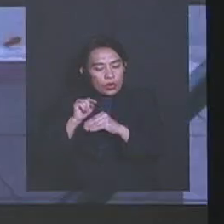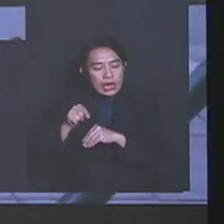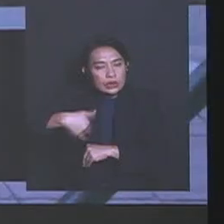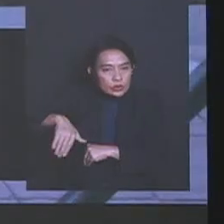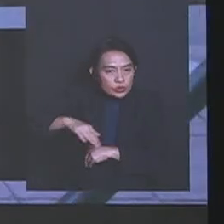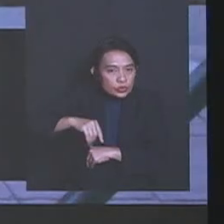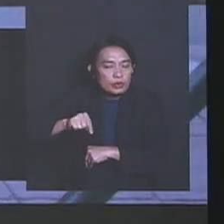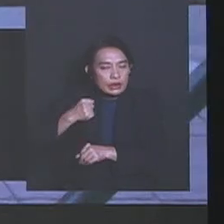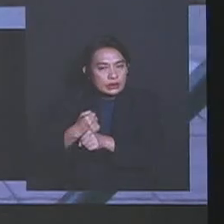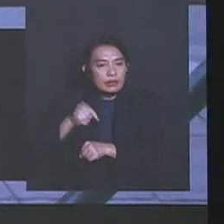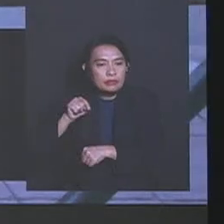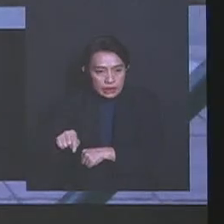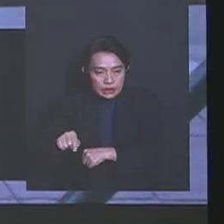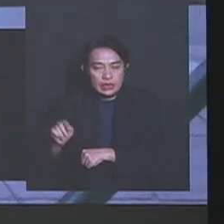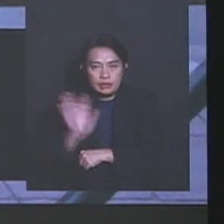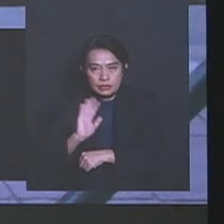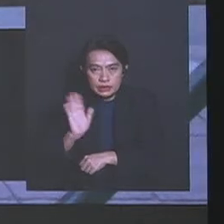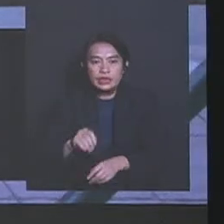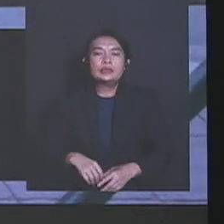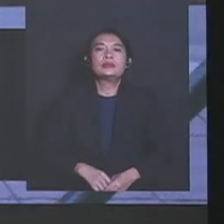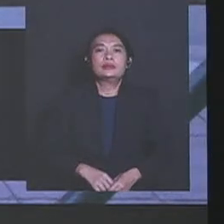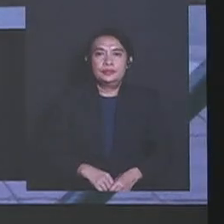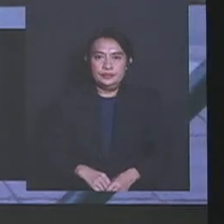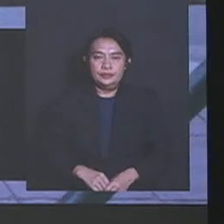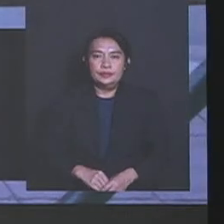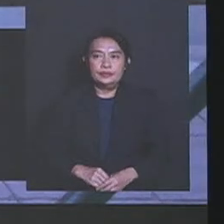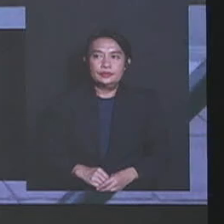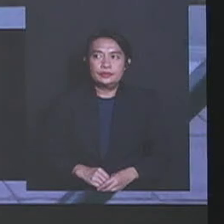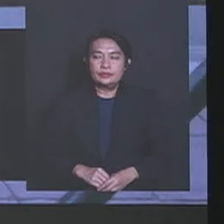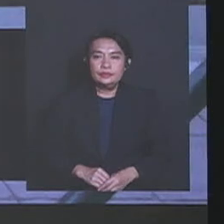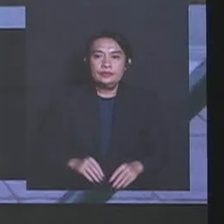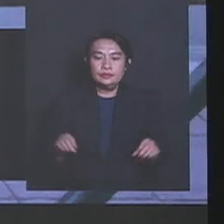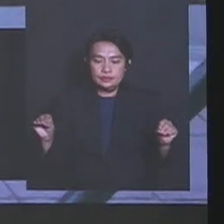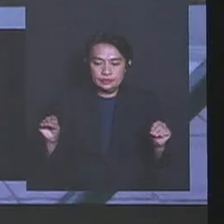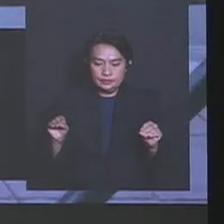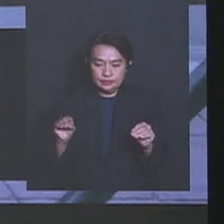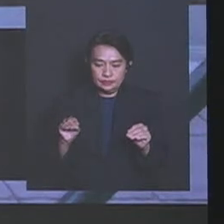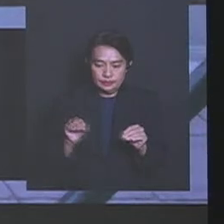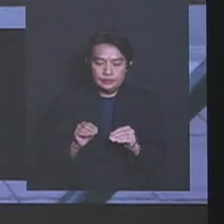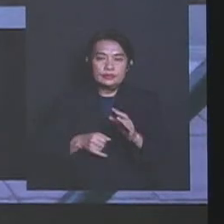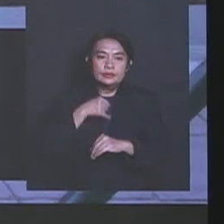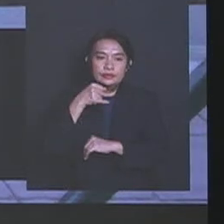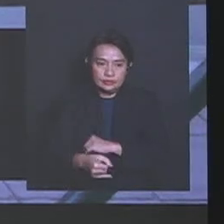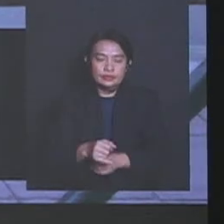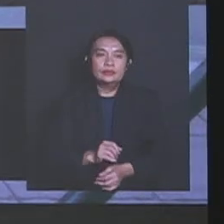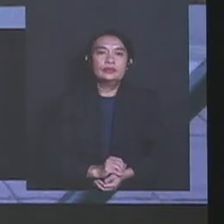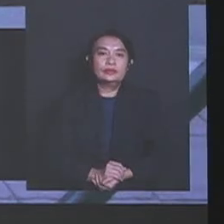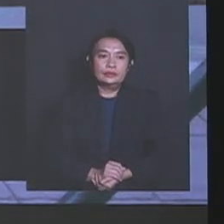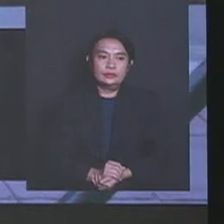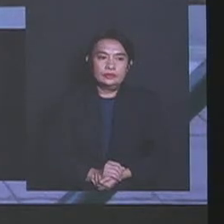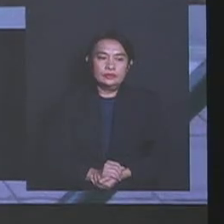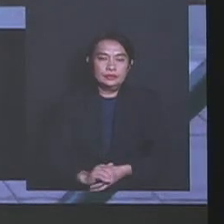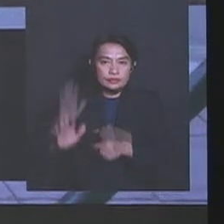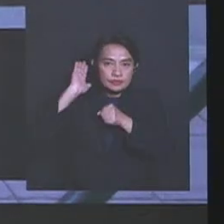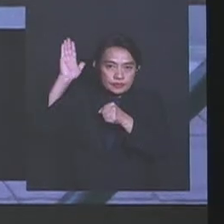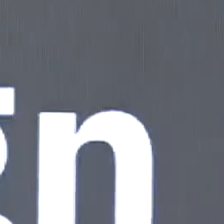Yeah. I think we becoming the last part before I finish my presentation. I would like to talk about